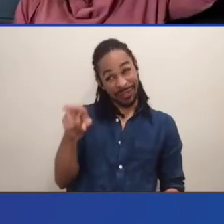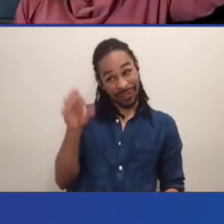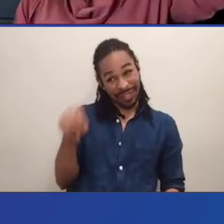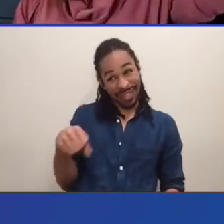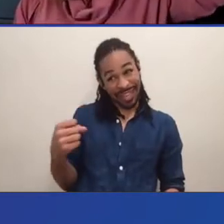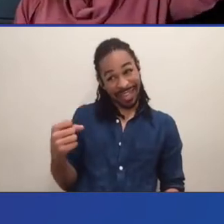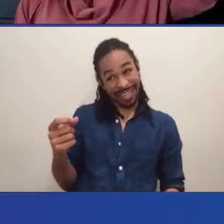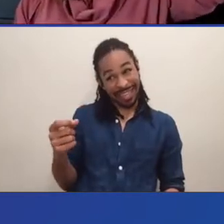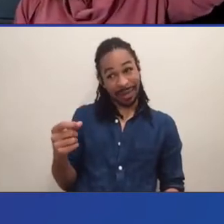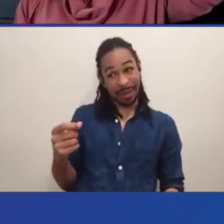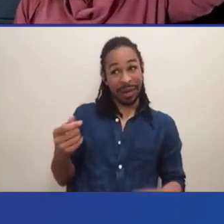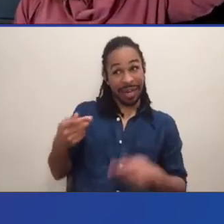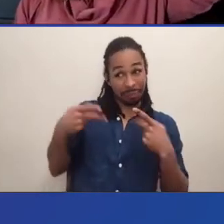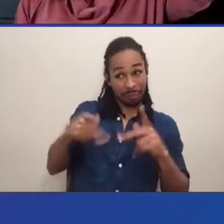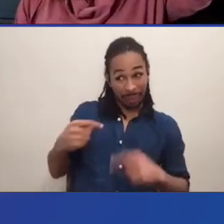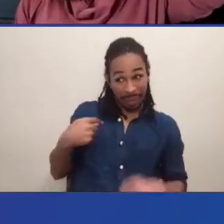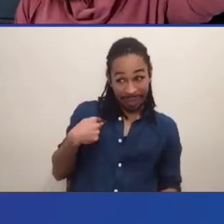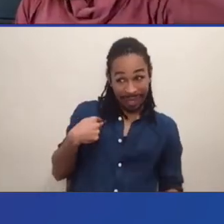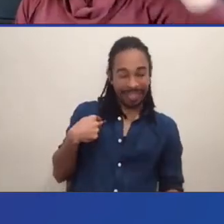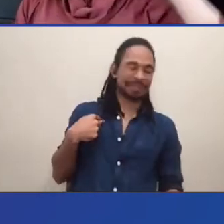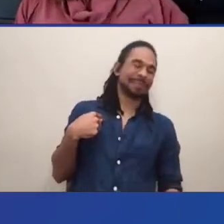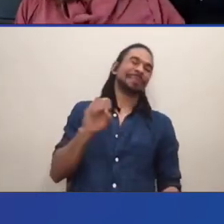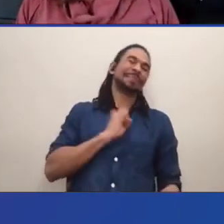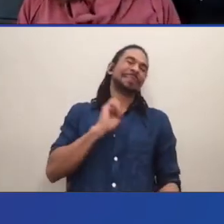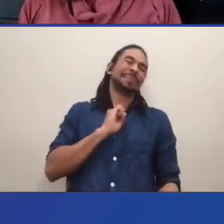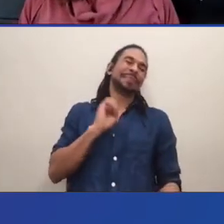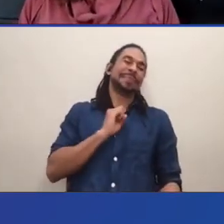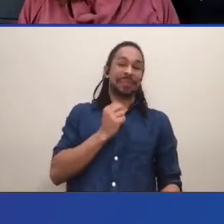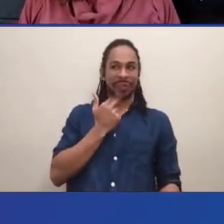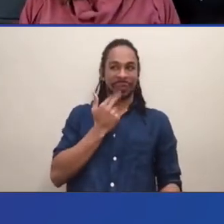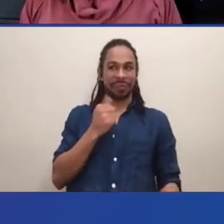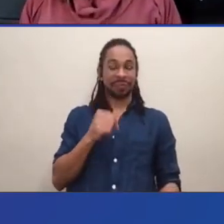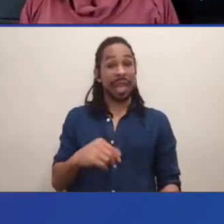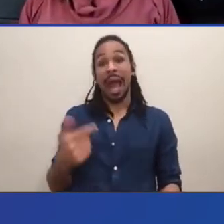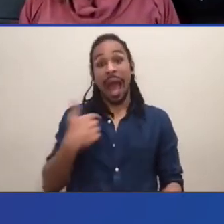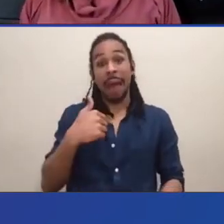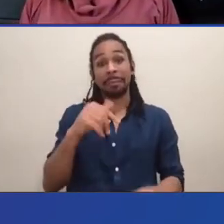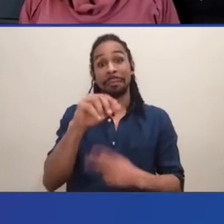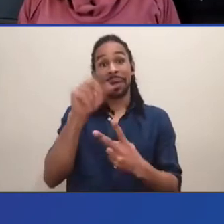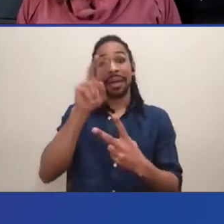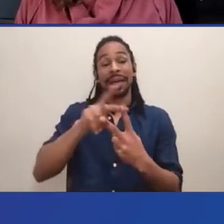To be quite honest. I'm a Gemini. Anyways,